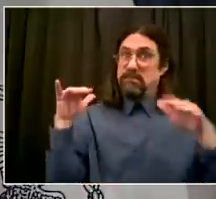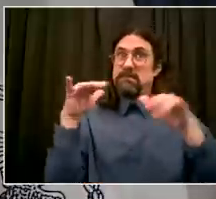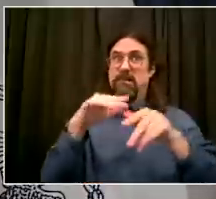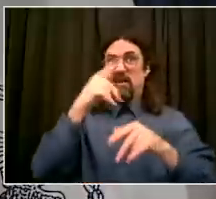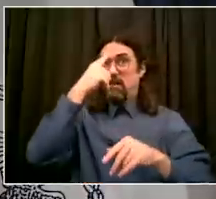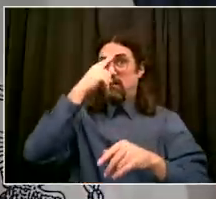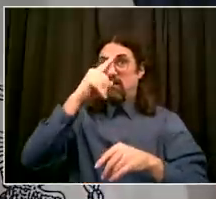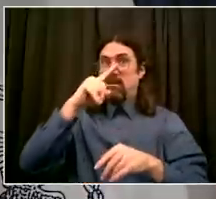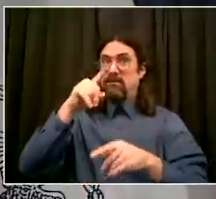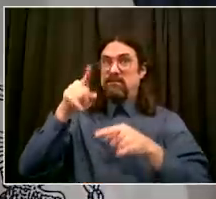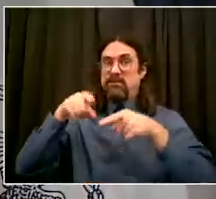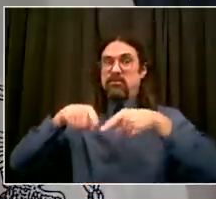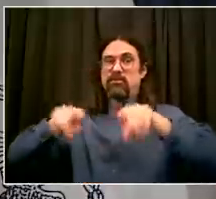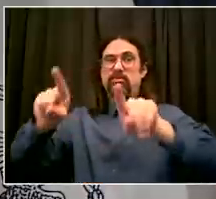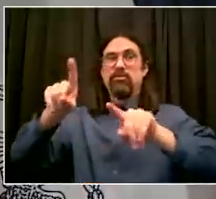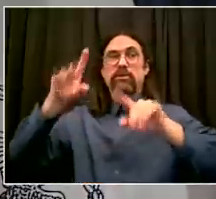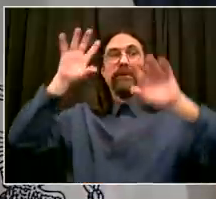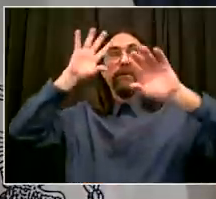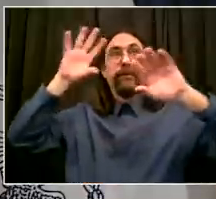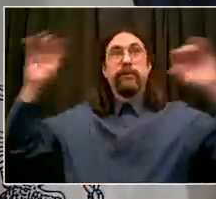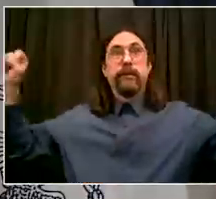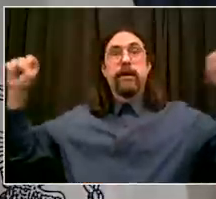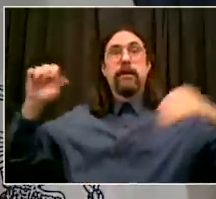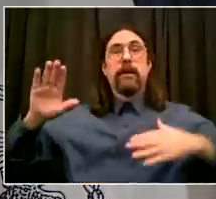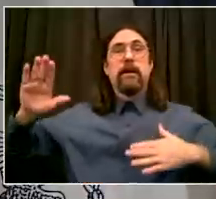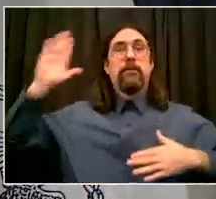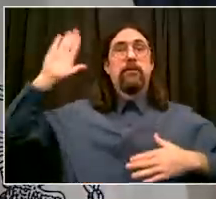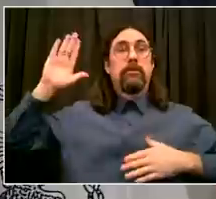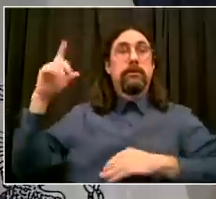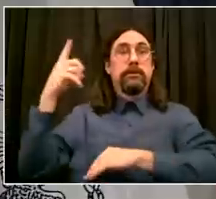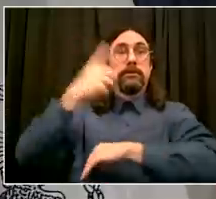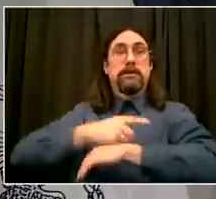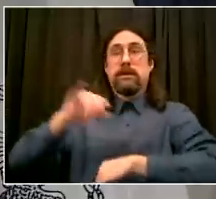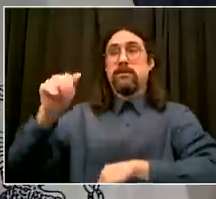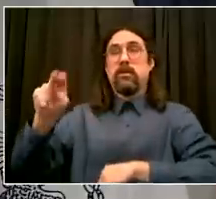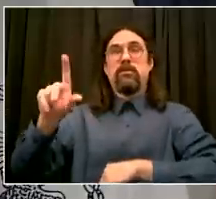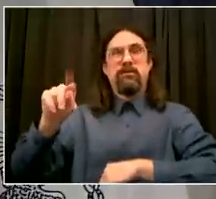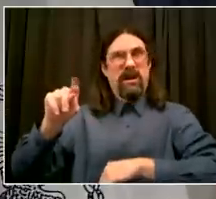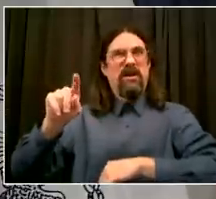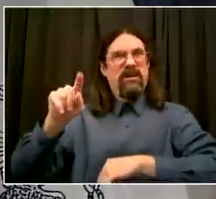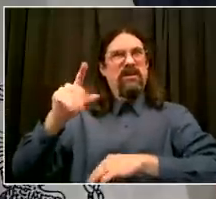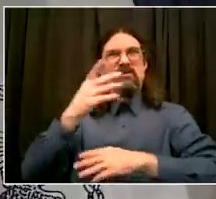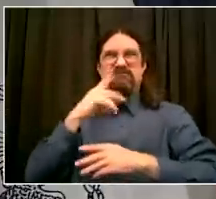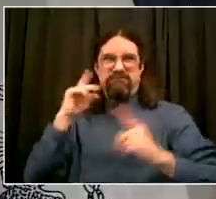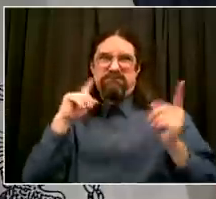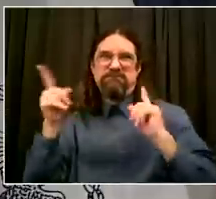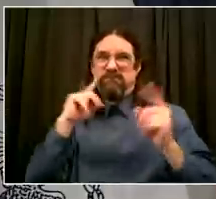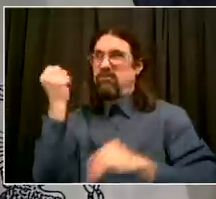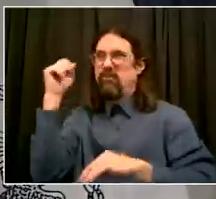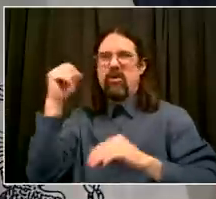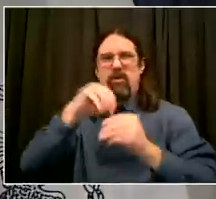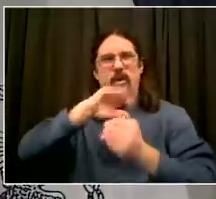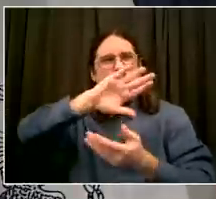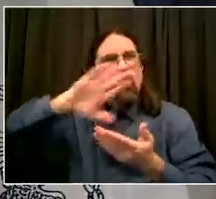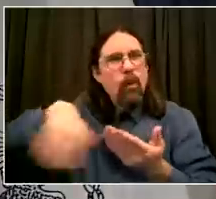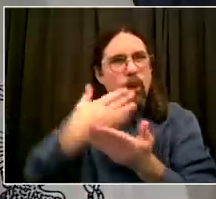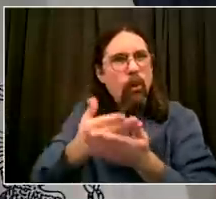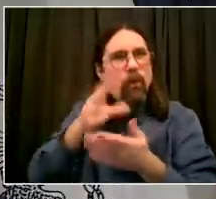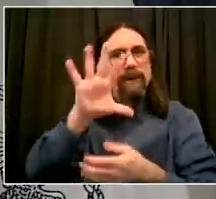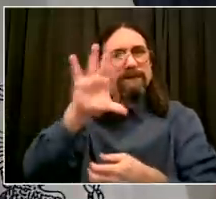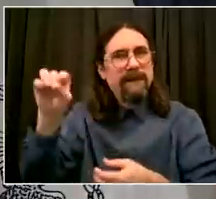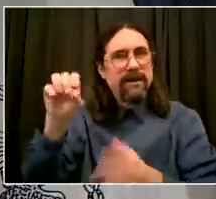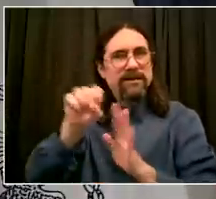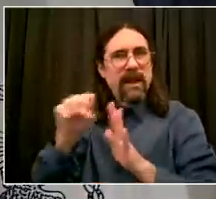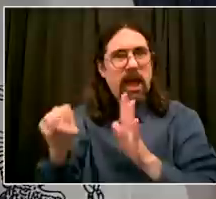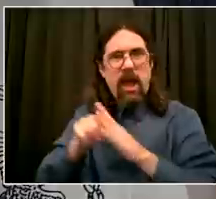by our intelligence division. As I said, they made a decision over the last year or two to really focus more and more on